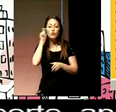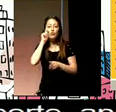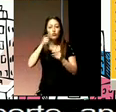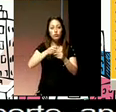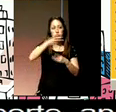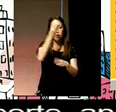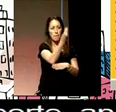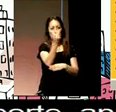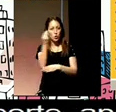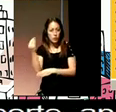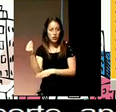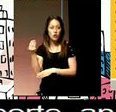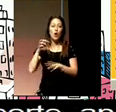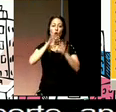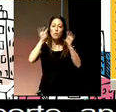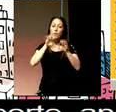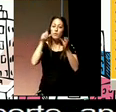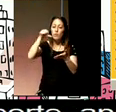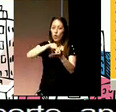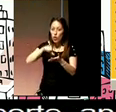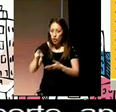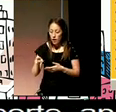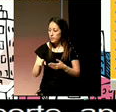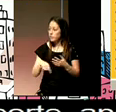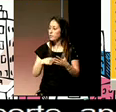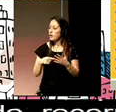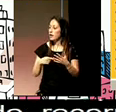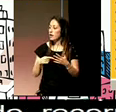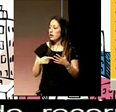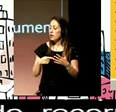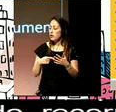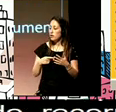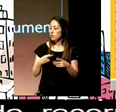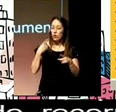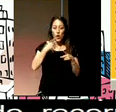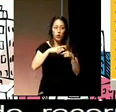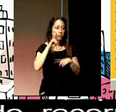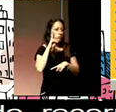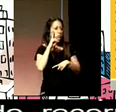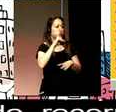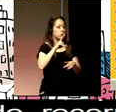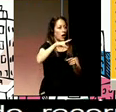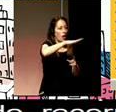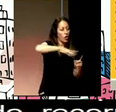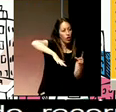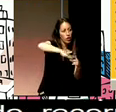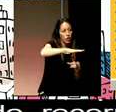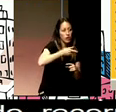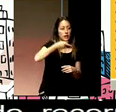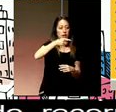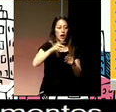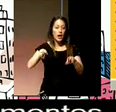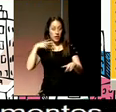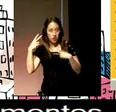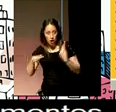tourist routes, monuments, urban furniture, sensory perception of the environment, restaurants,